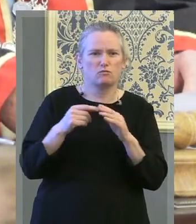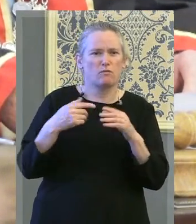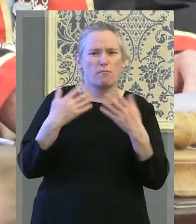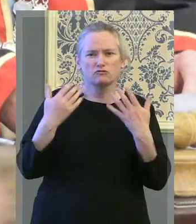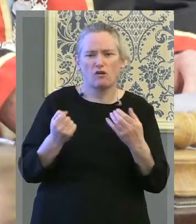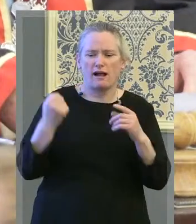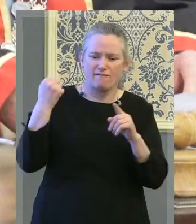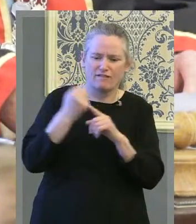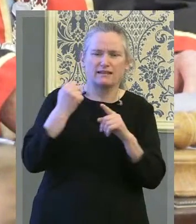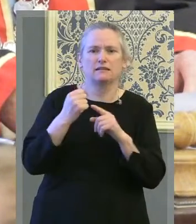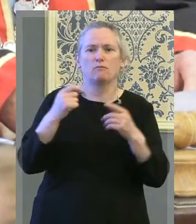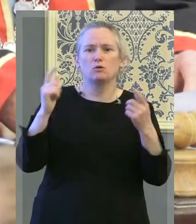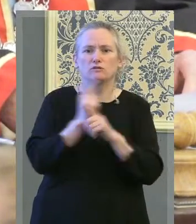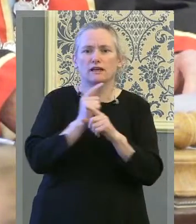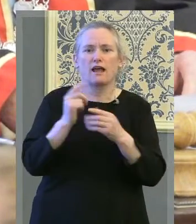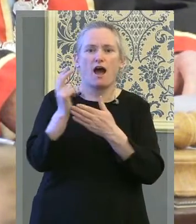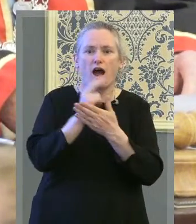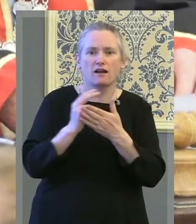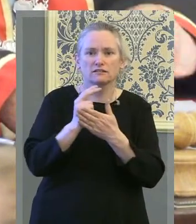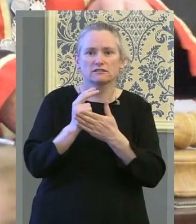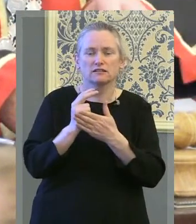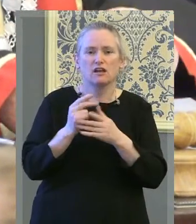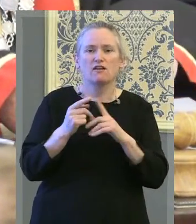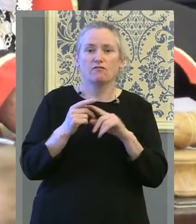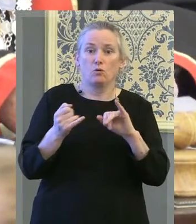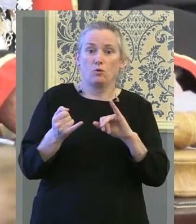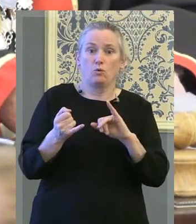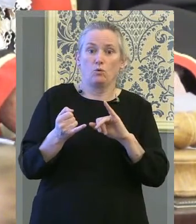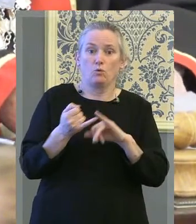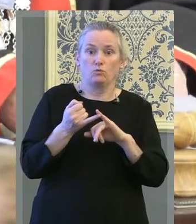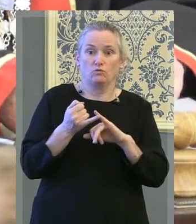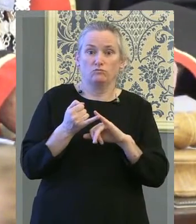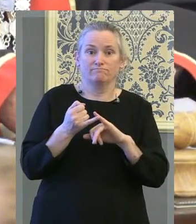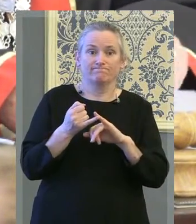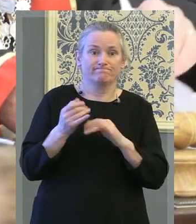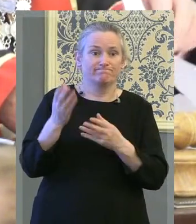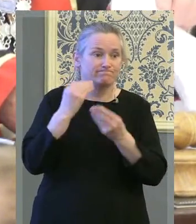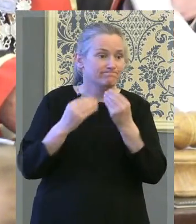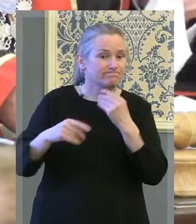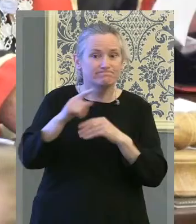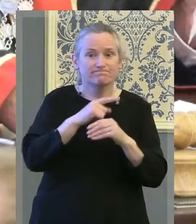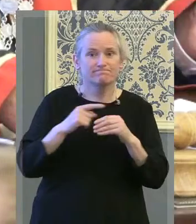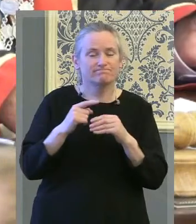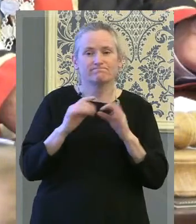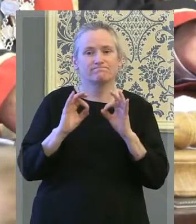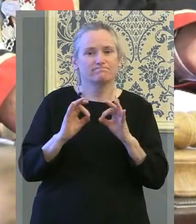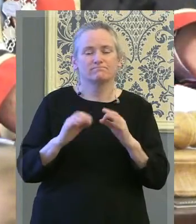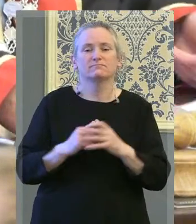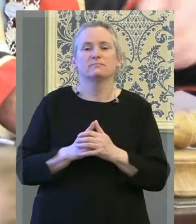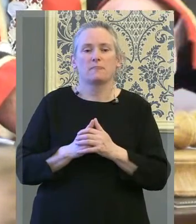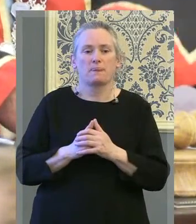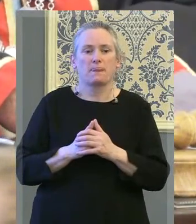on music, the arts, and the hearts of those who've had the privilege to witness his journey.